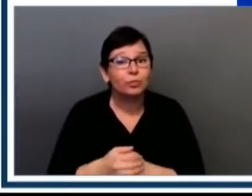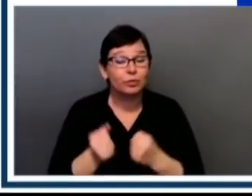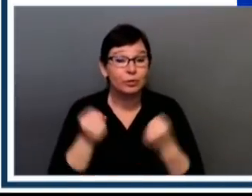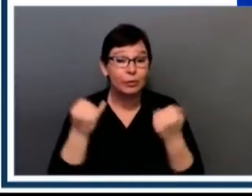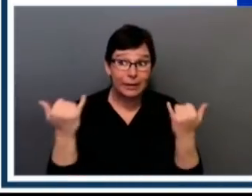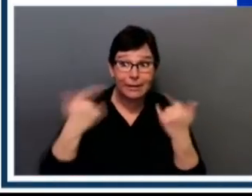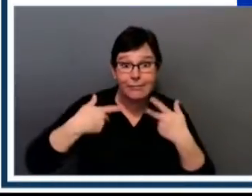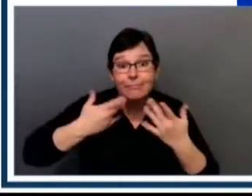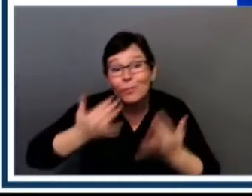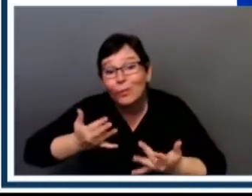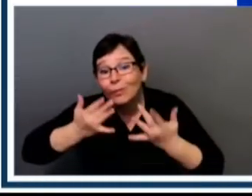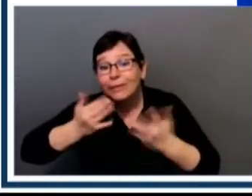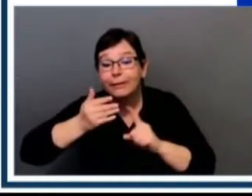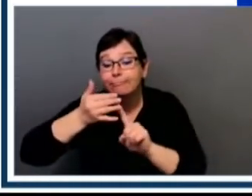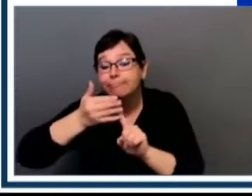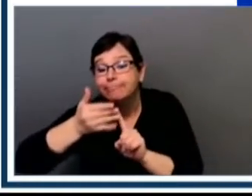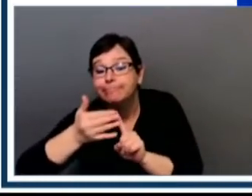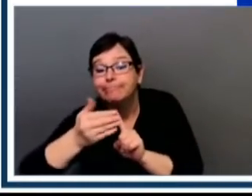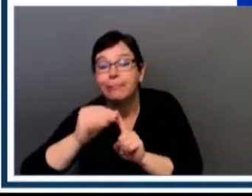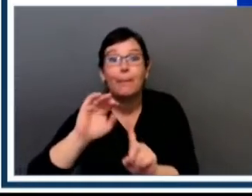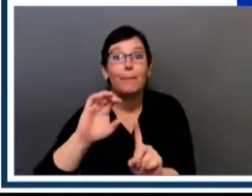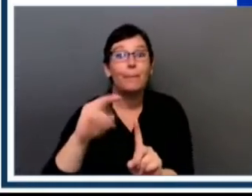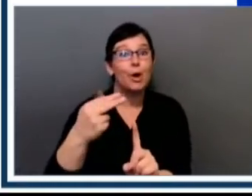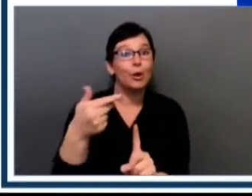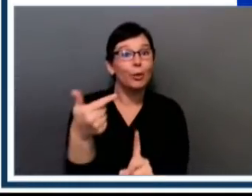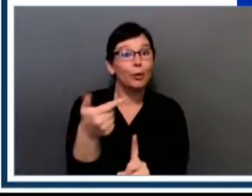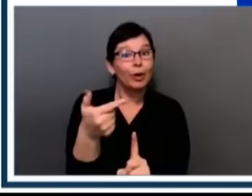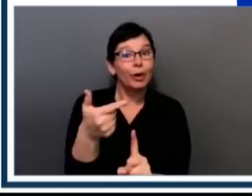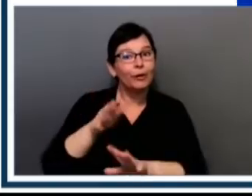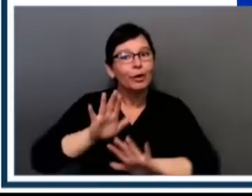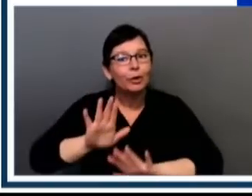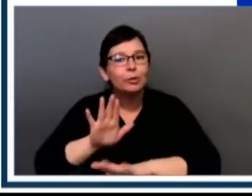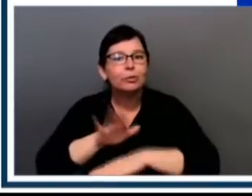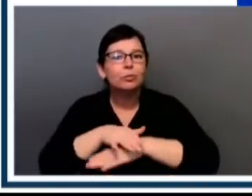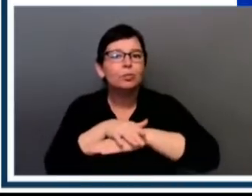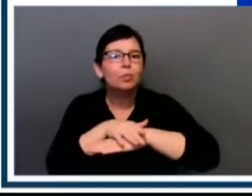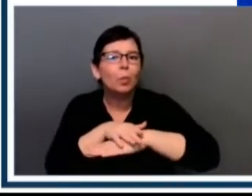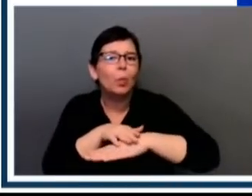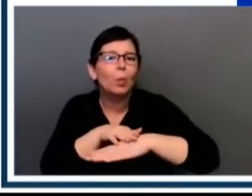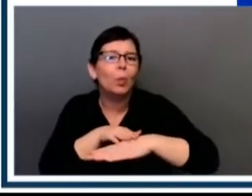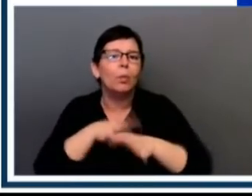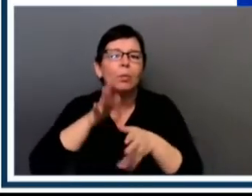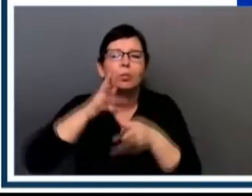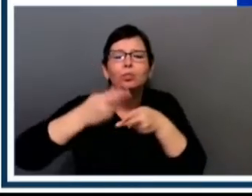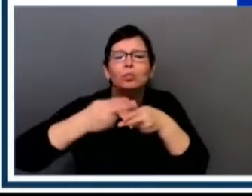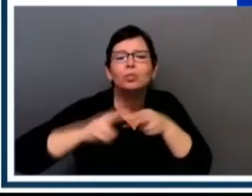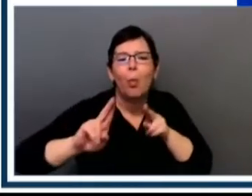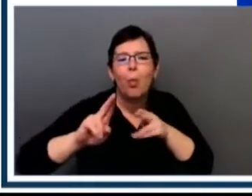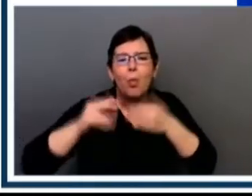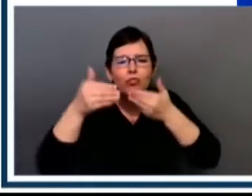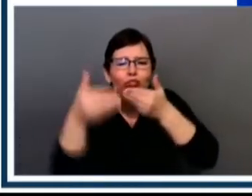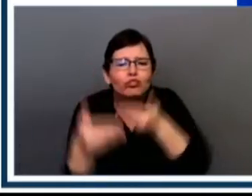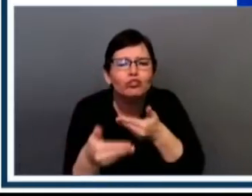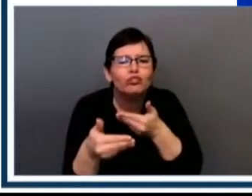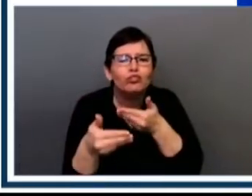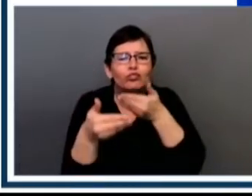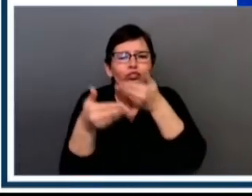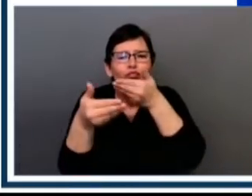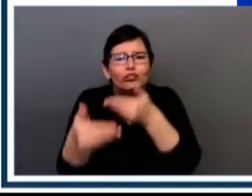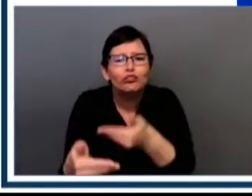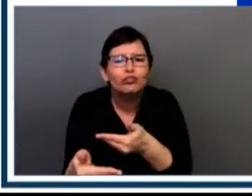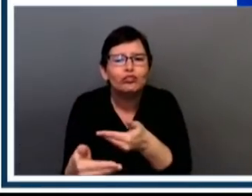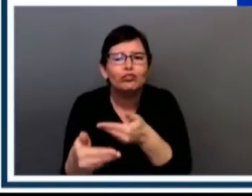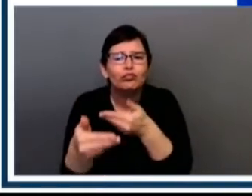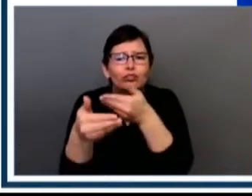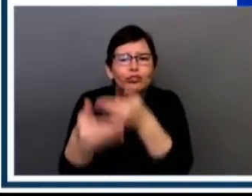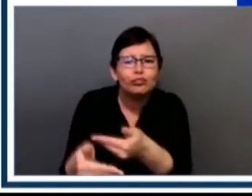risk. Some things will happen quicker, like the removing of remaining restrictions around participating in sports